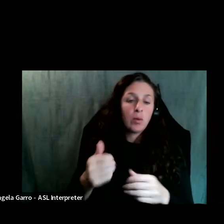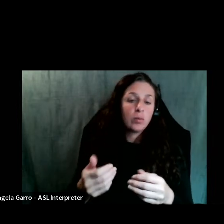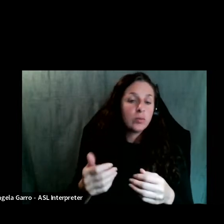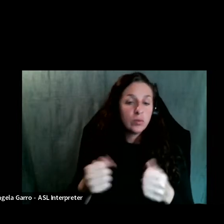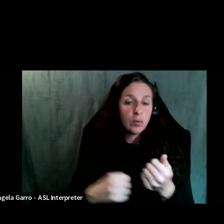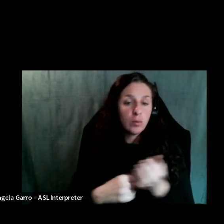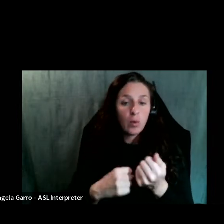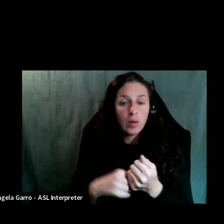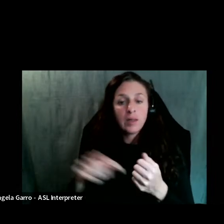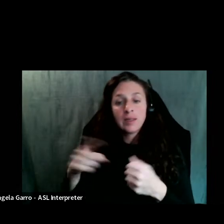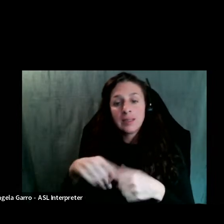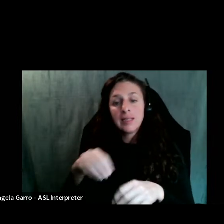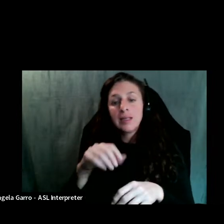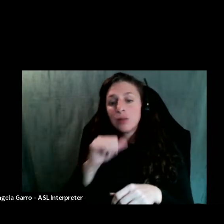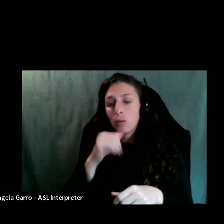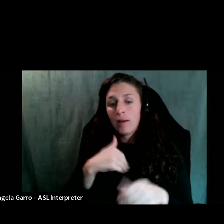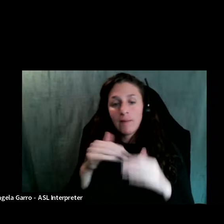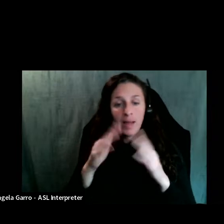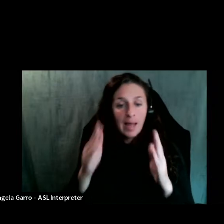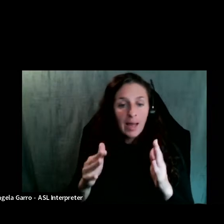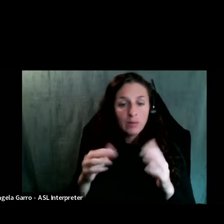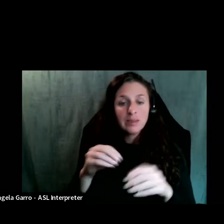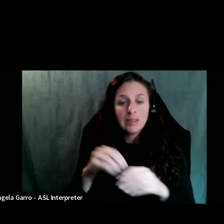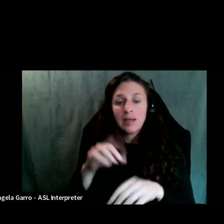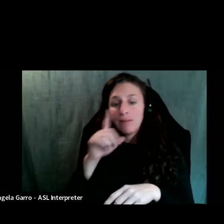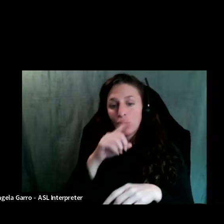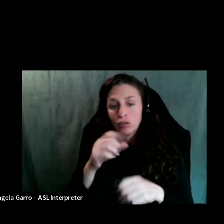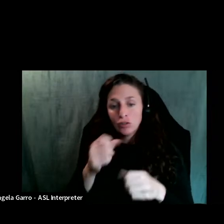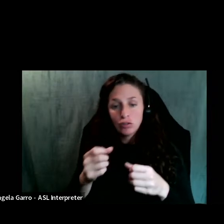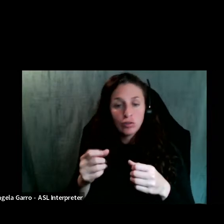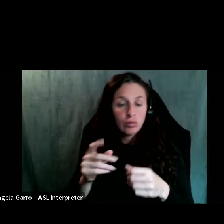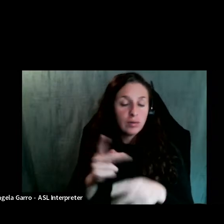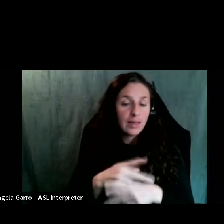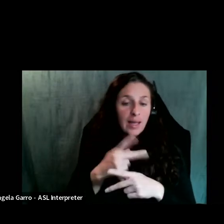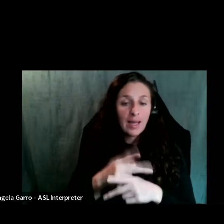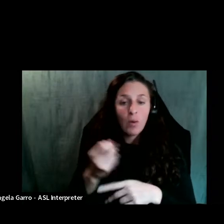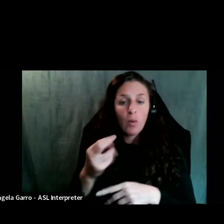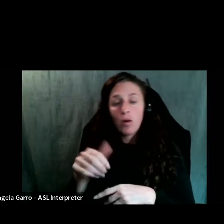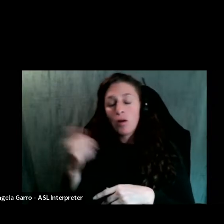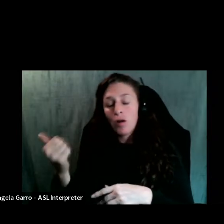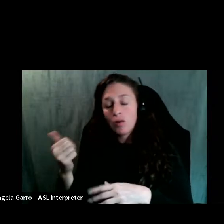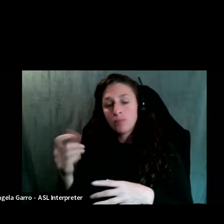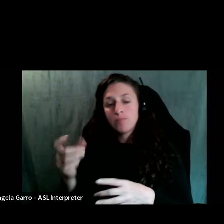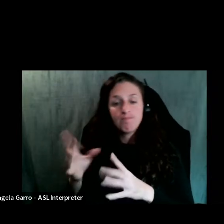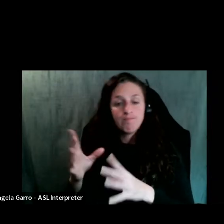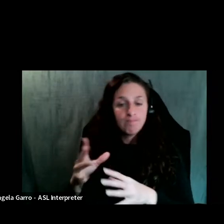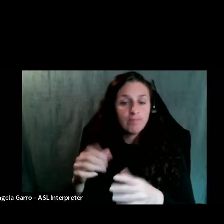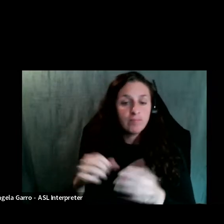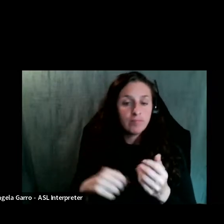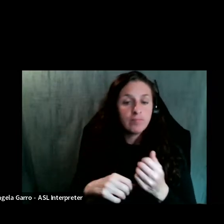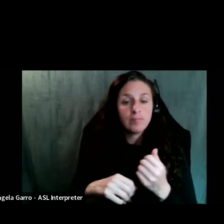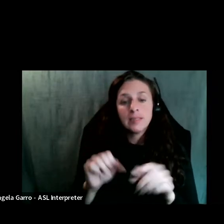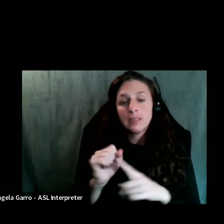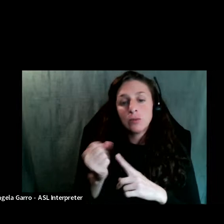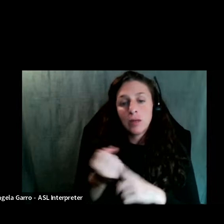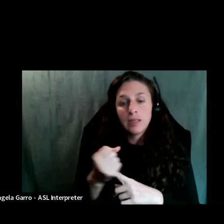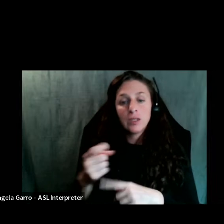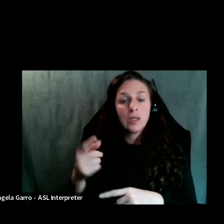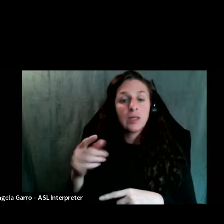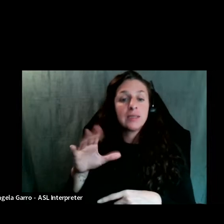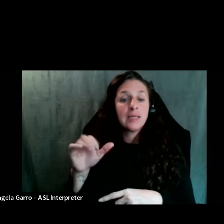dire circumstances. In closing, the CSEA e-board and negotiations teams would